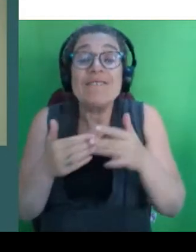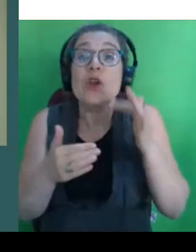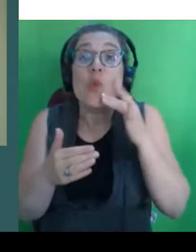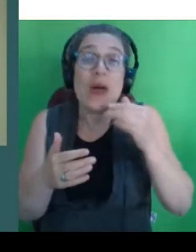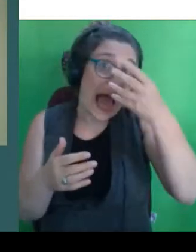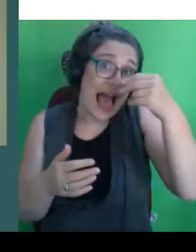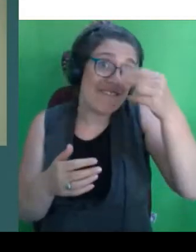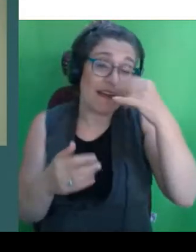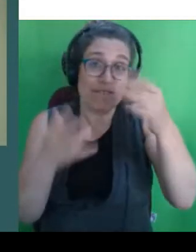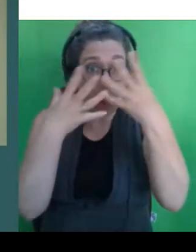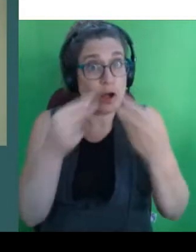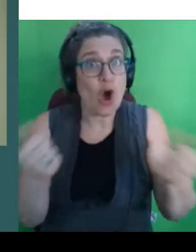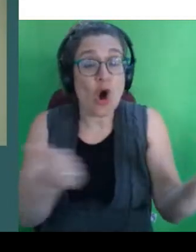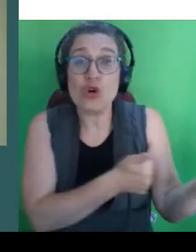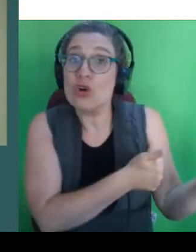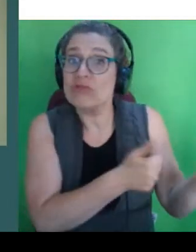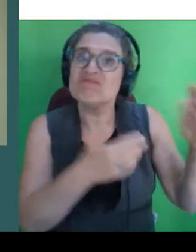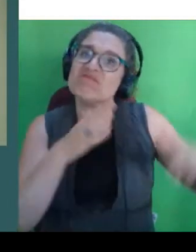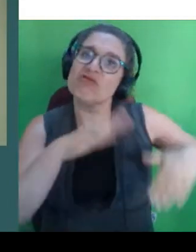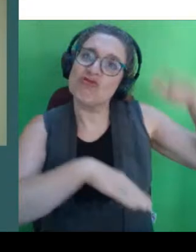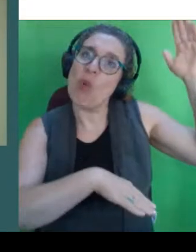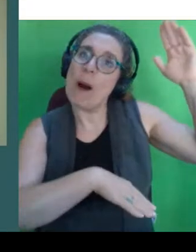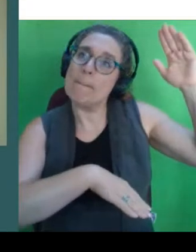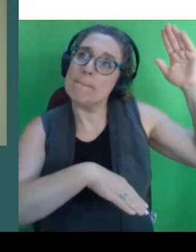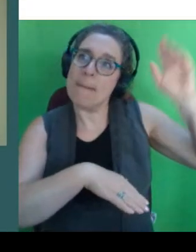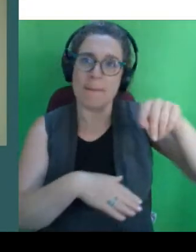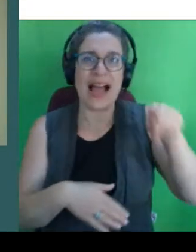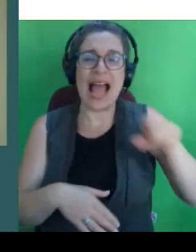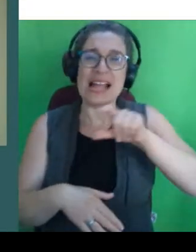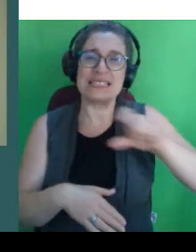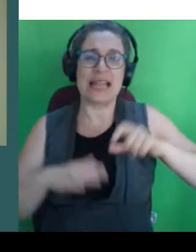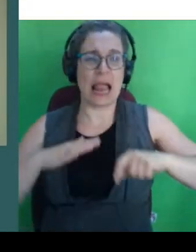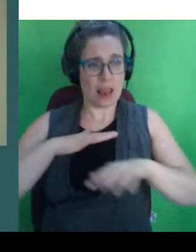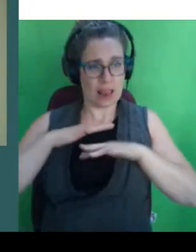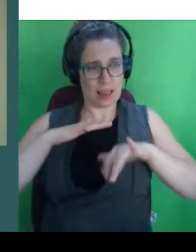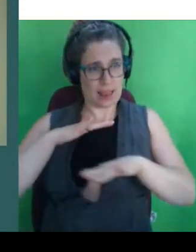is a kind of marker of previous allergy.